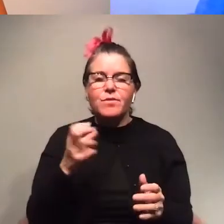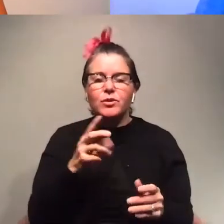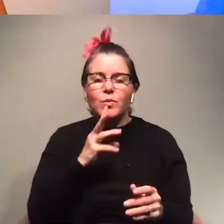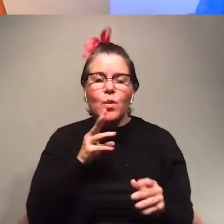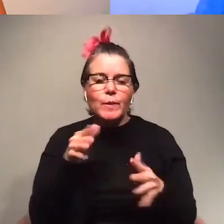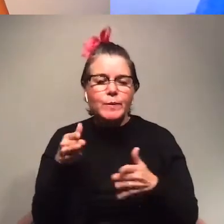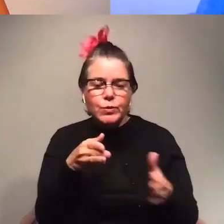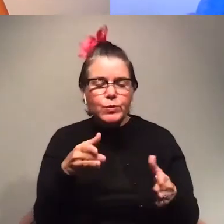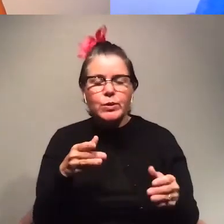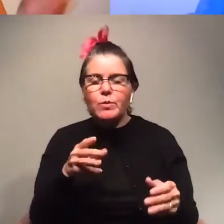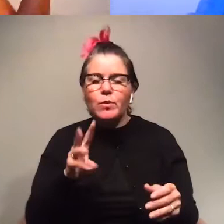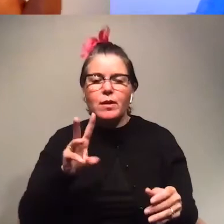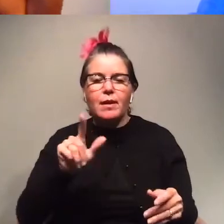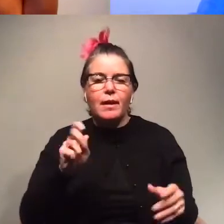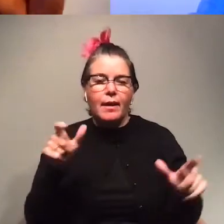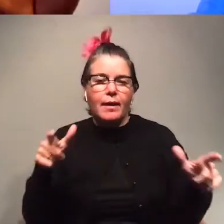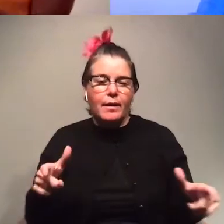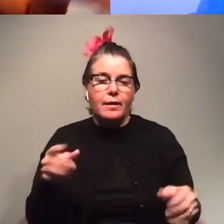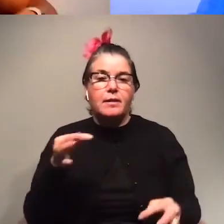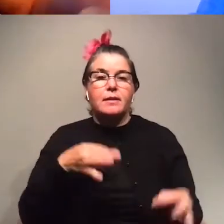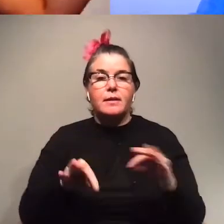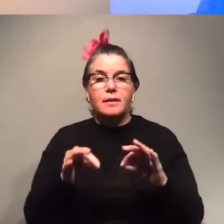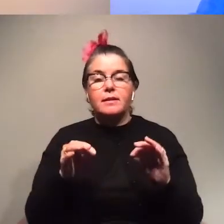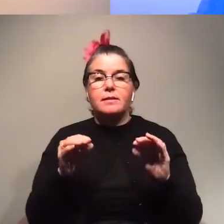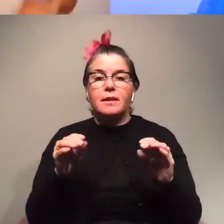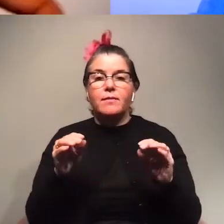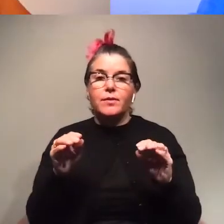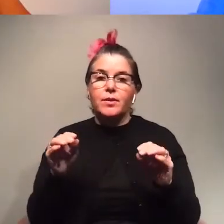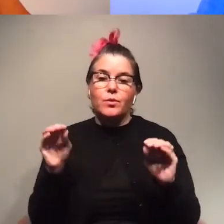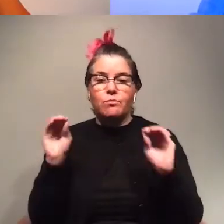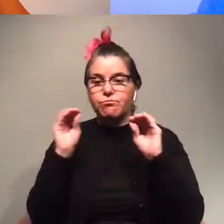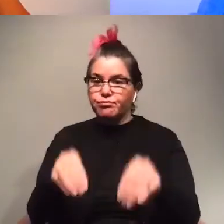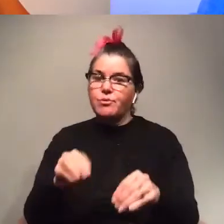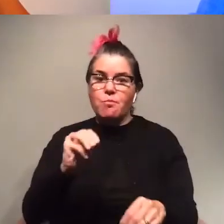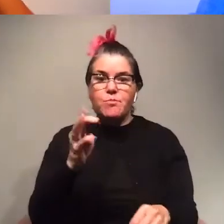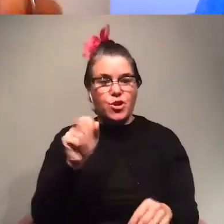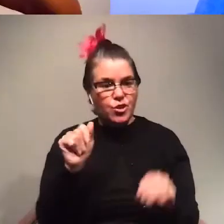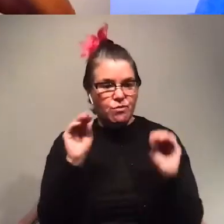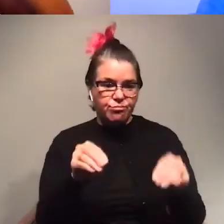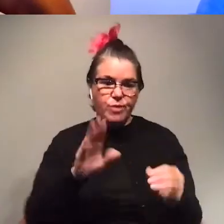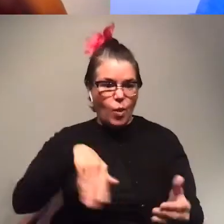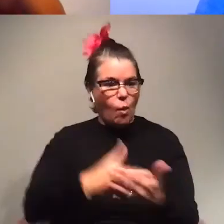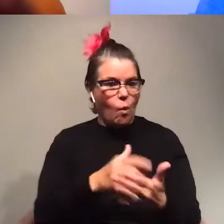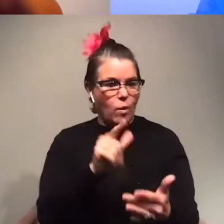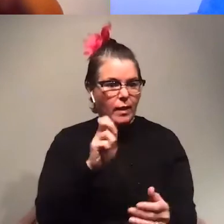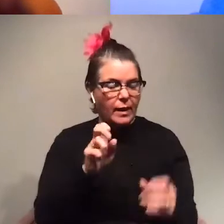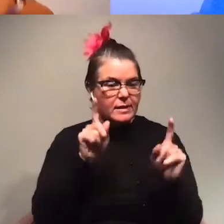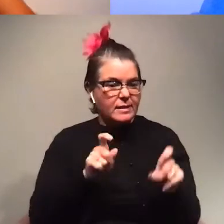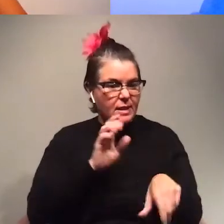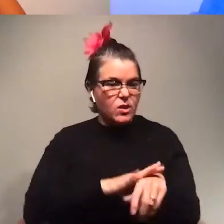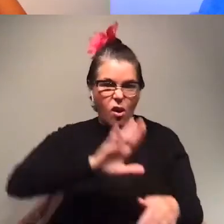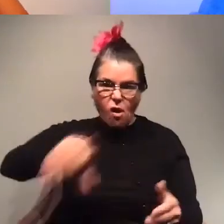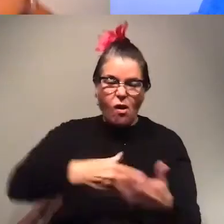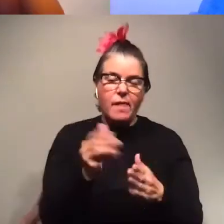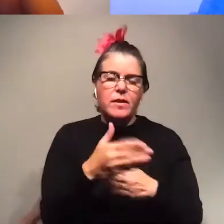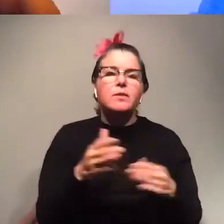And instead of you dosing the entire lake with mercury and seeing what happens to all the fish, you can do it on a smaller scale.